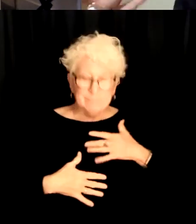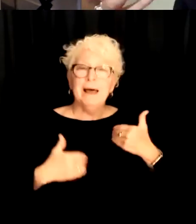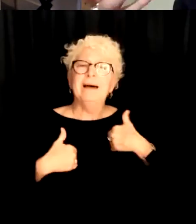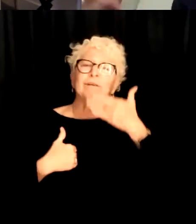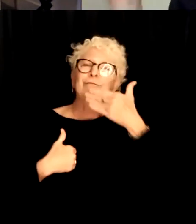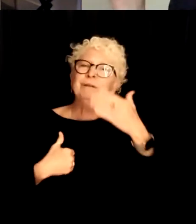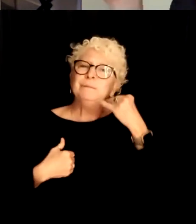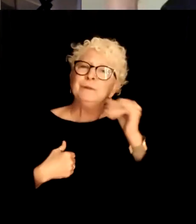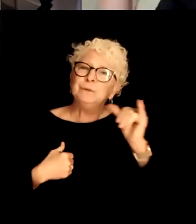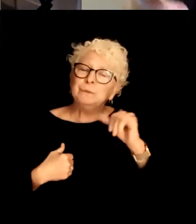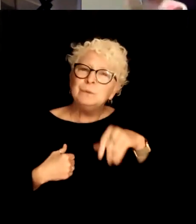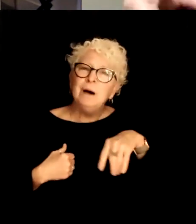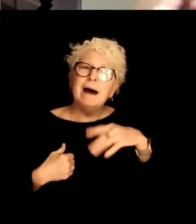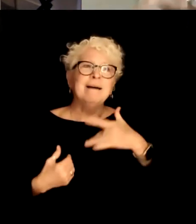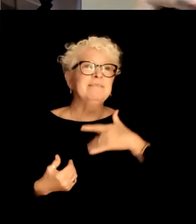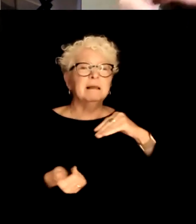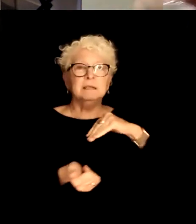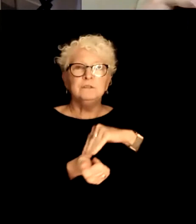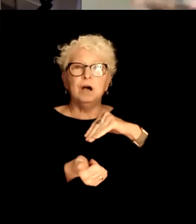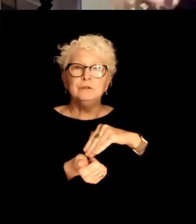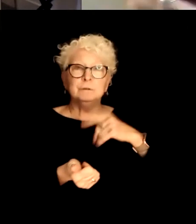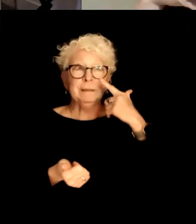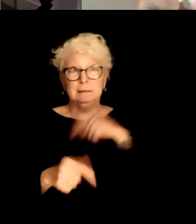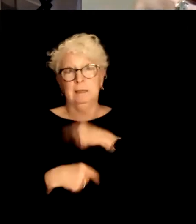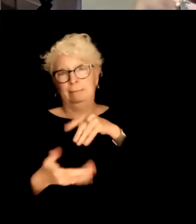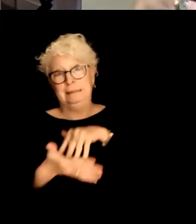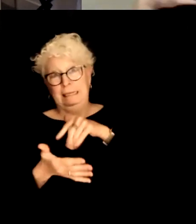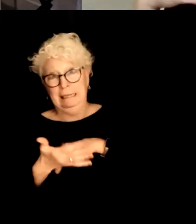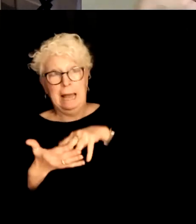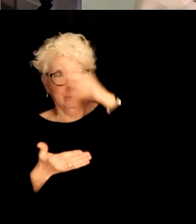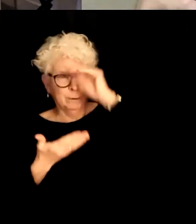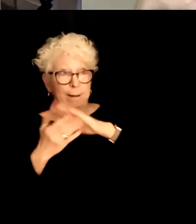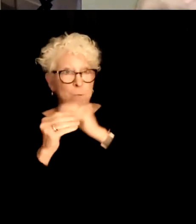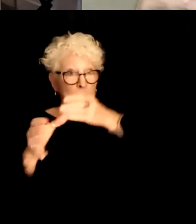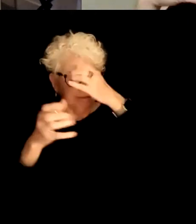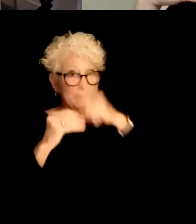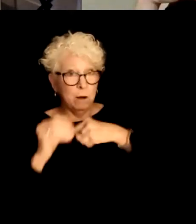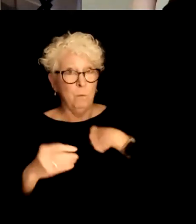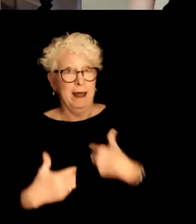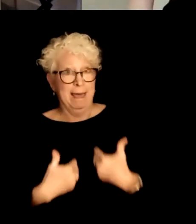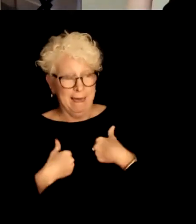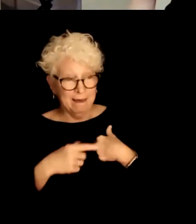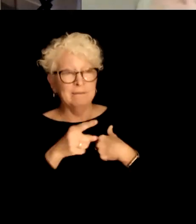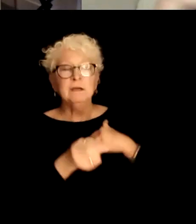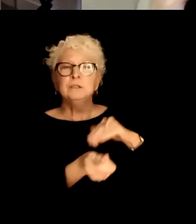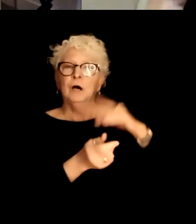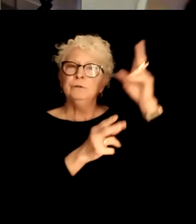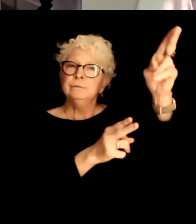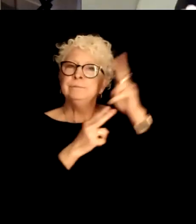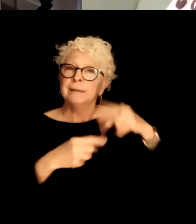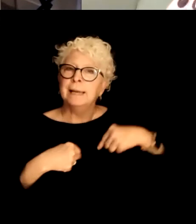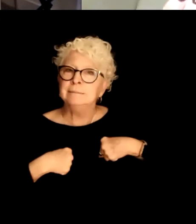a colleague and we're like working on this project together. And so how can